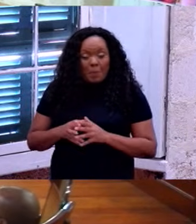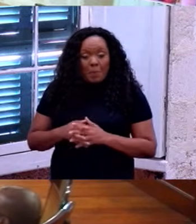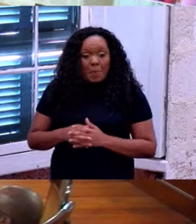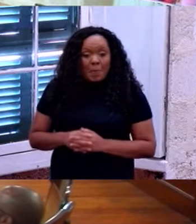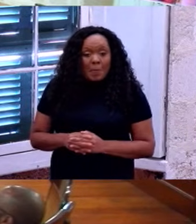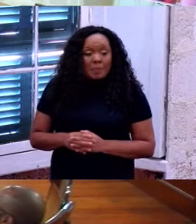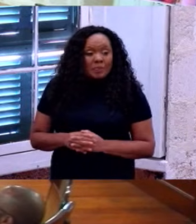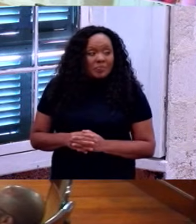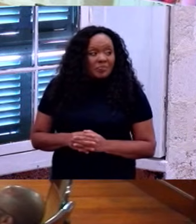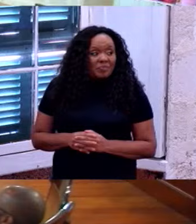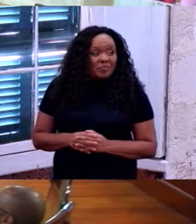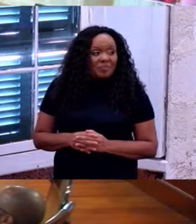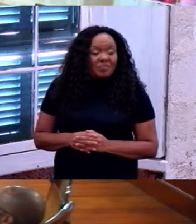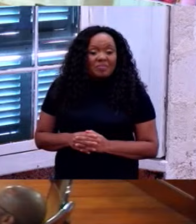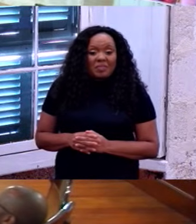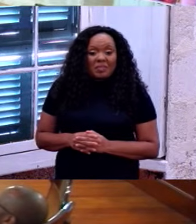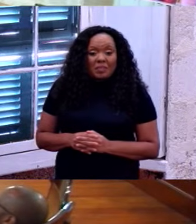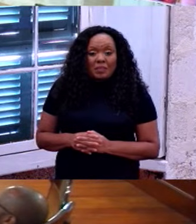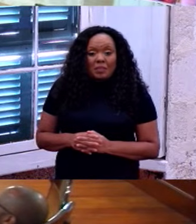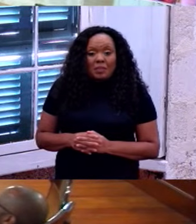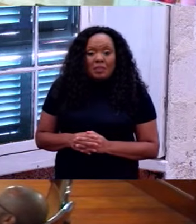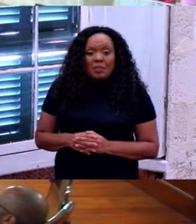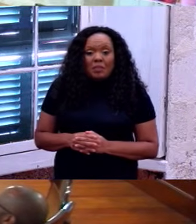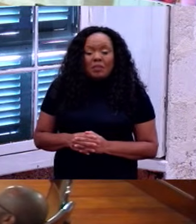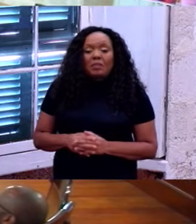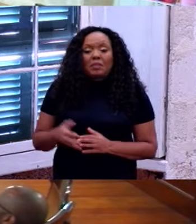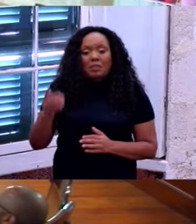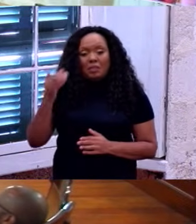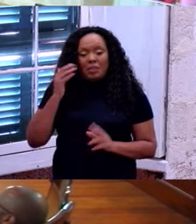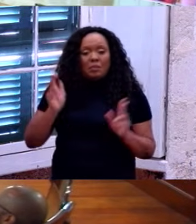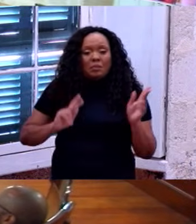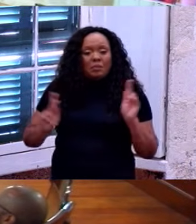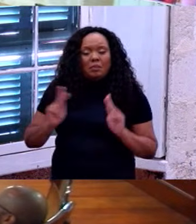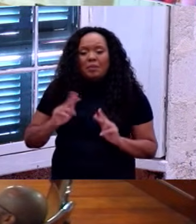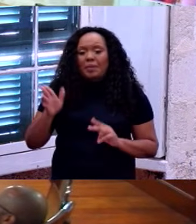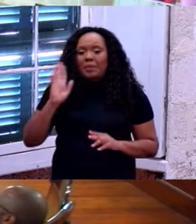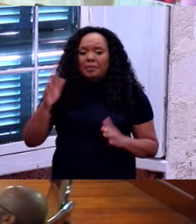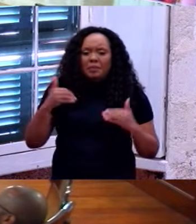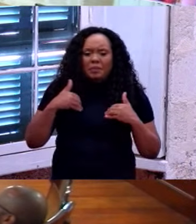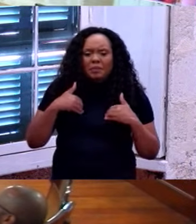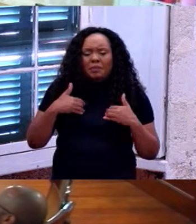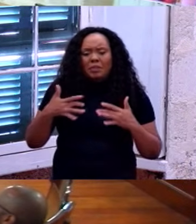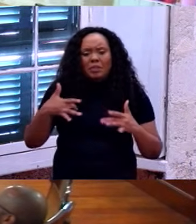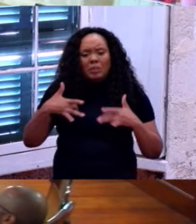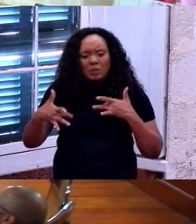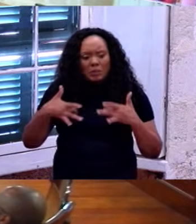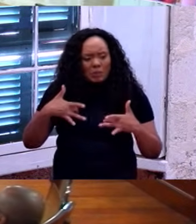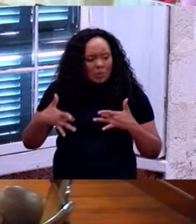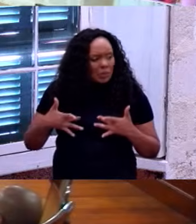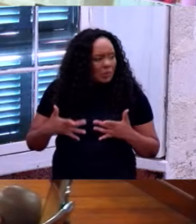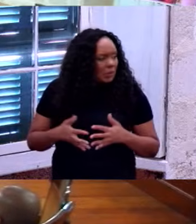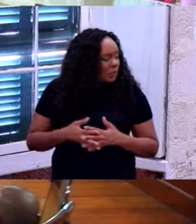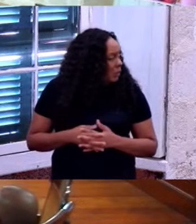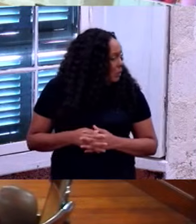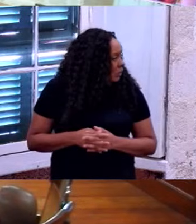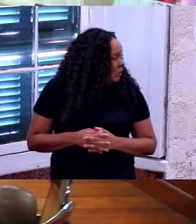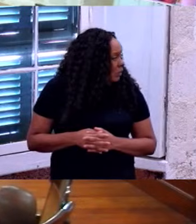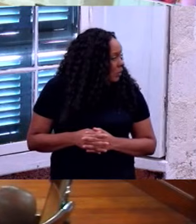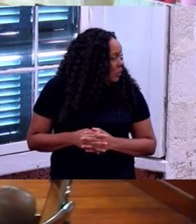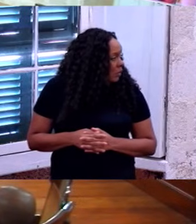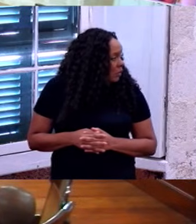it's not unexpected that we would have a lot of concerns in the public domain. But,